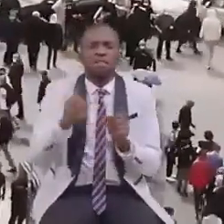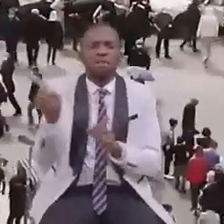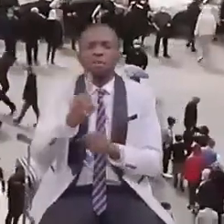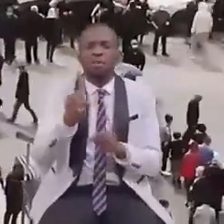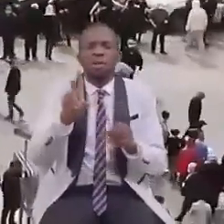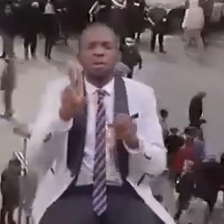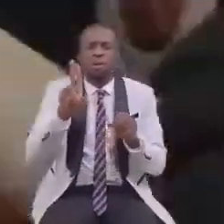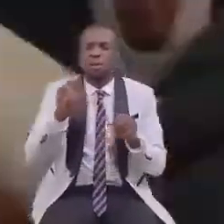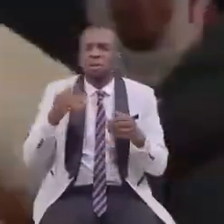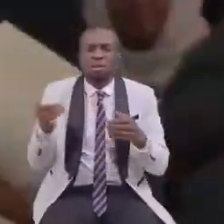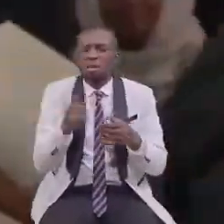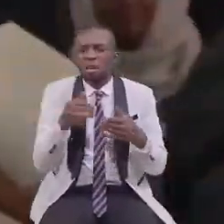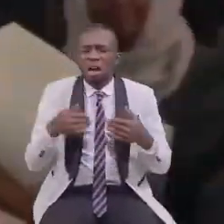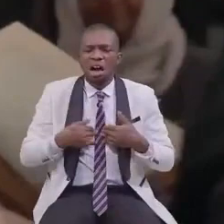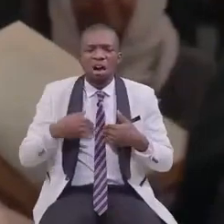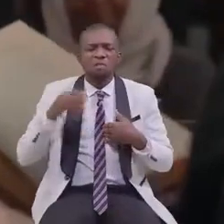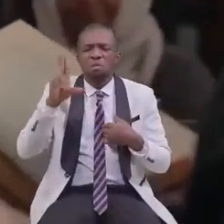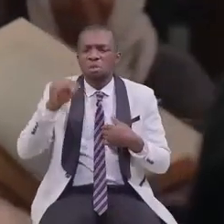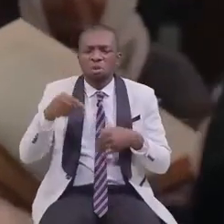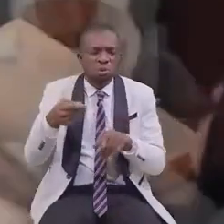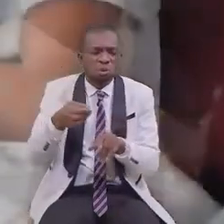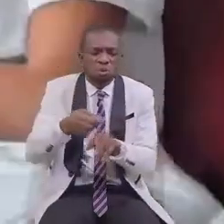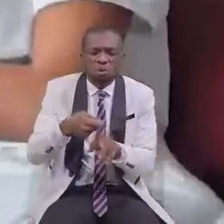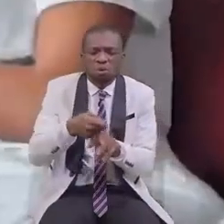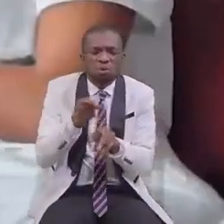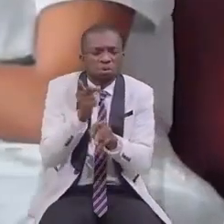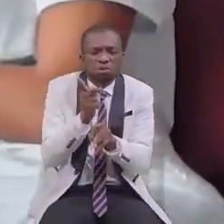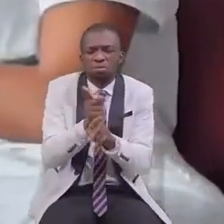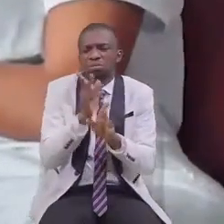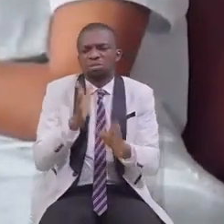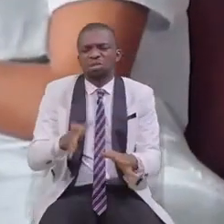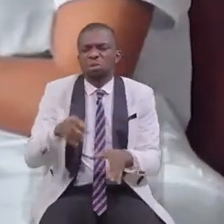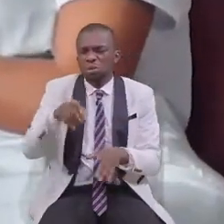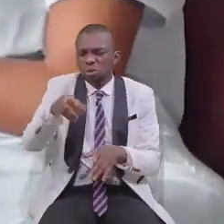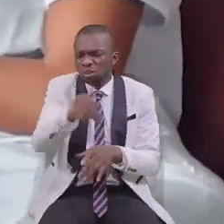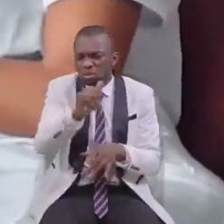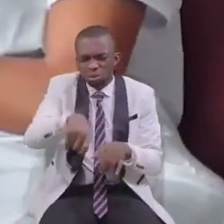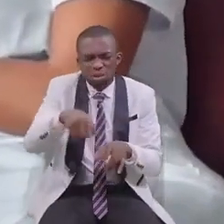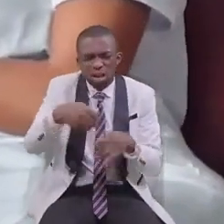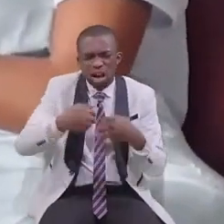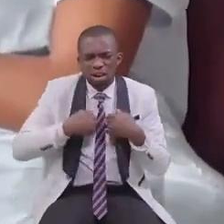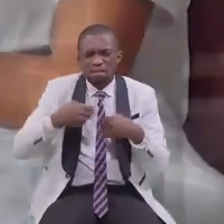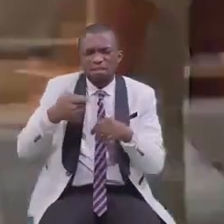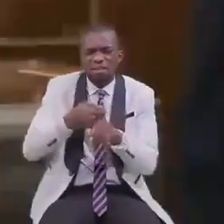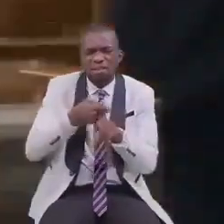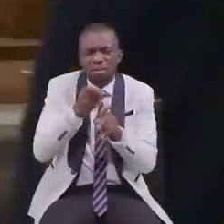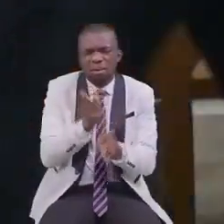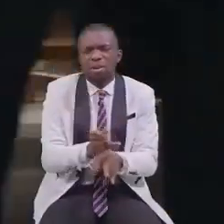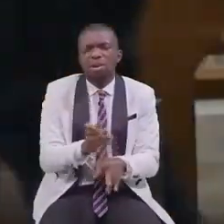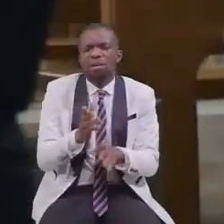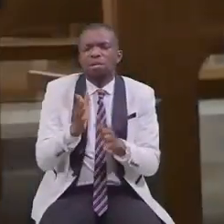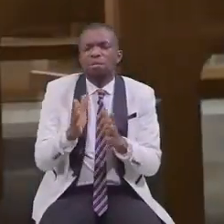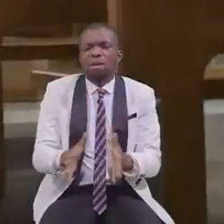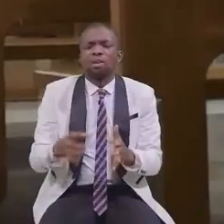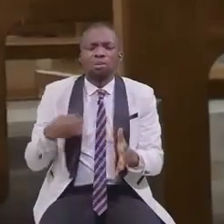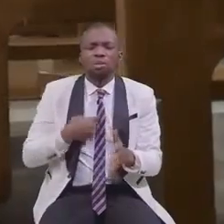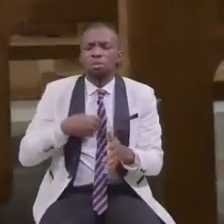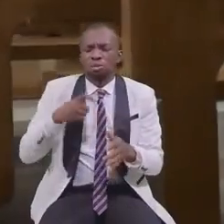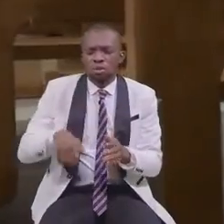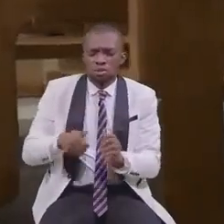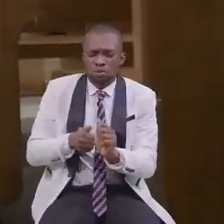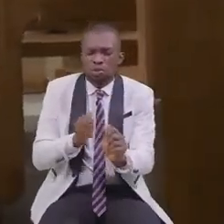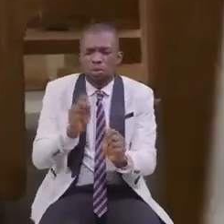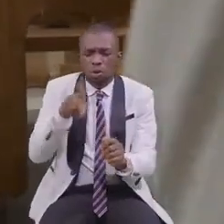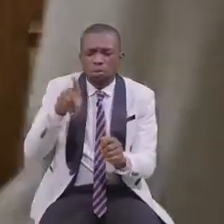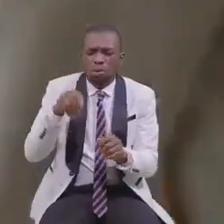no shepherd. They must have shepherd. We must follow up on them. We must bring them in